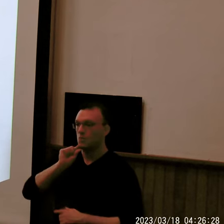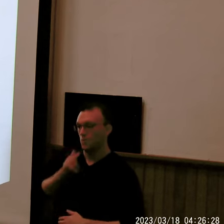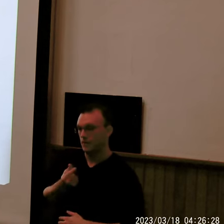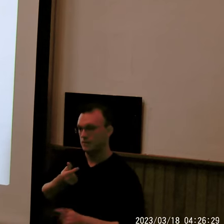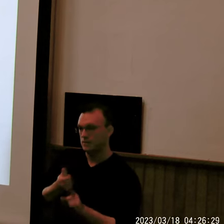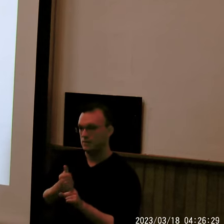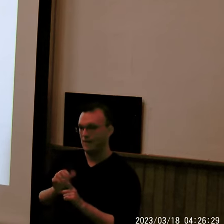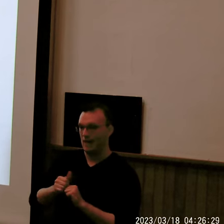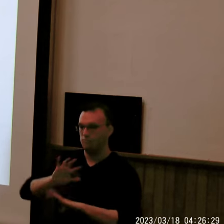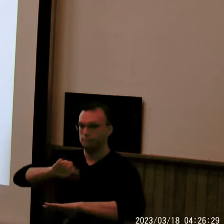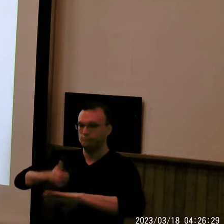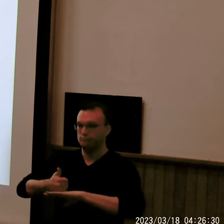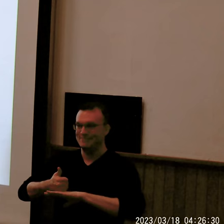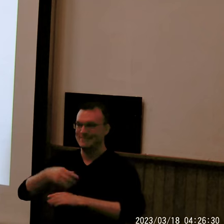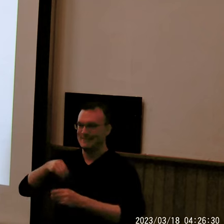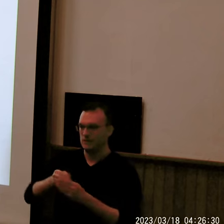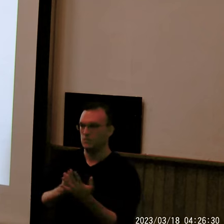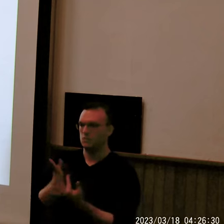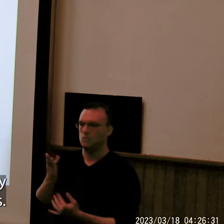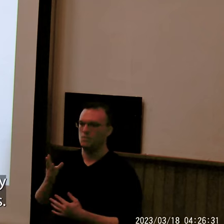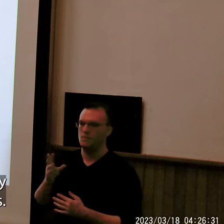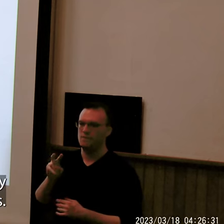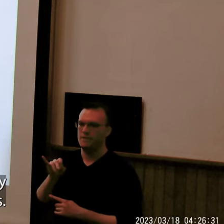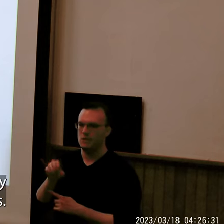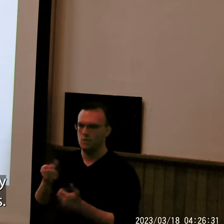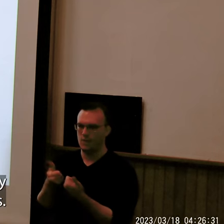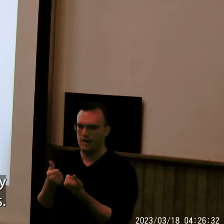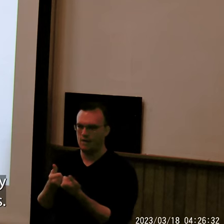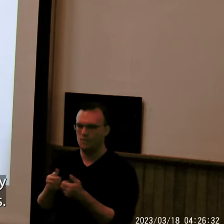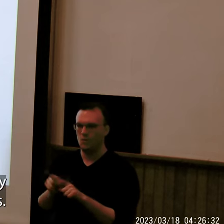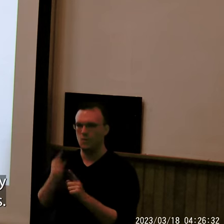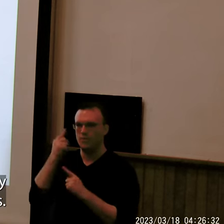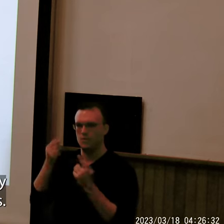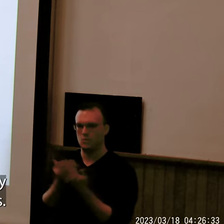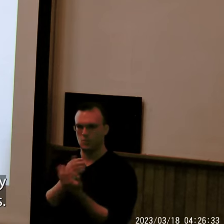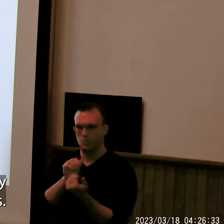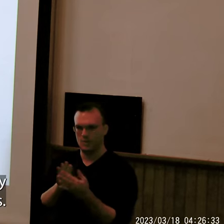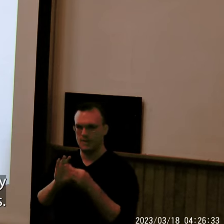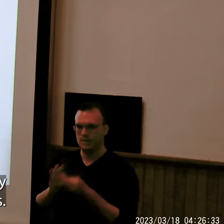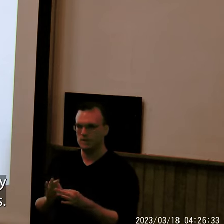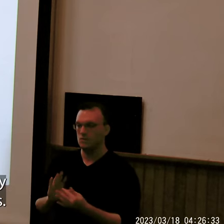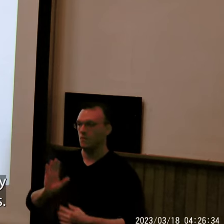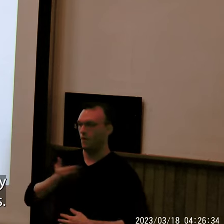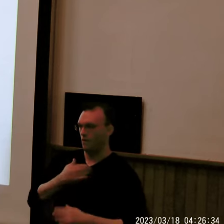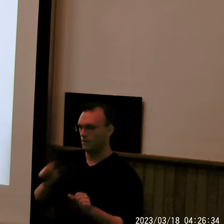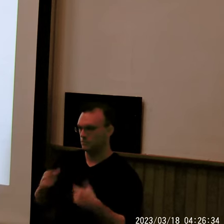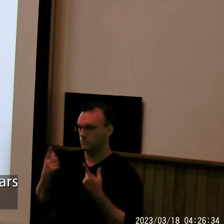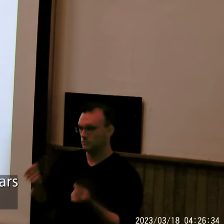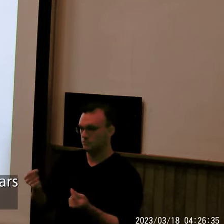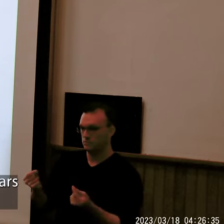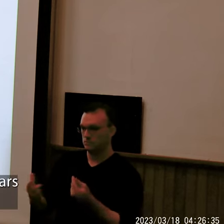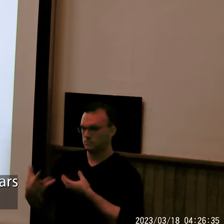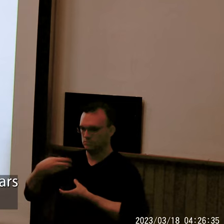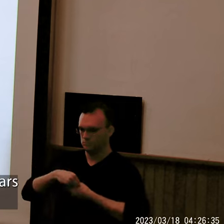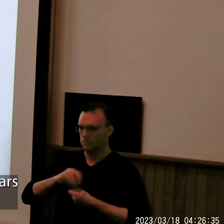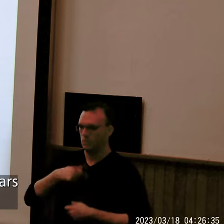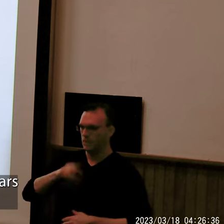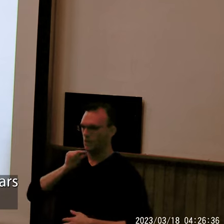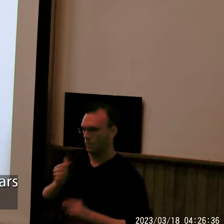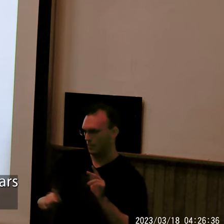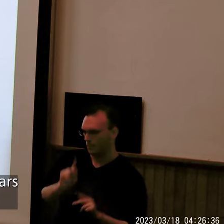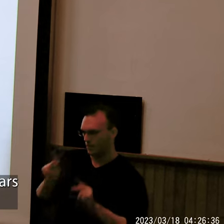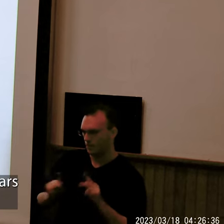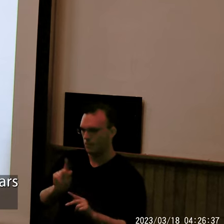is manifesting in and through video games. And I want to think in a new way about what we can take with us as queer people